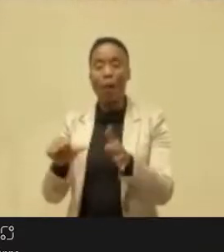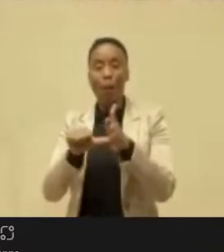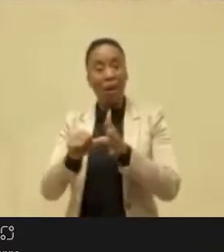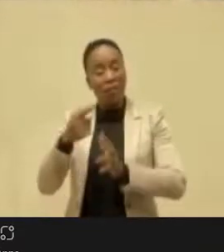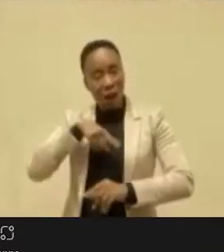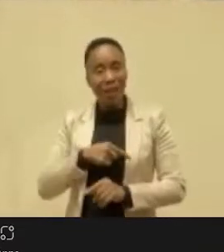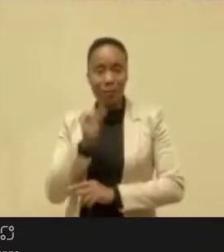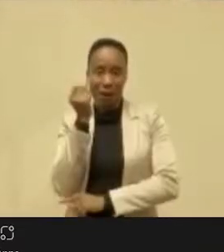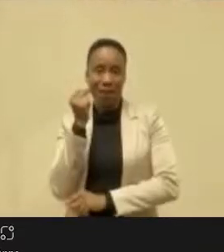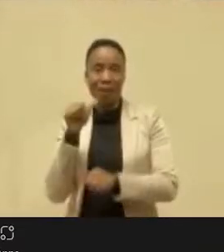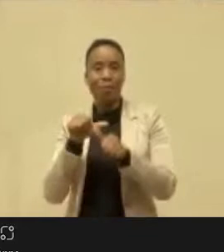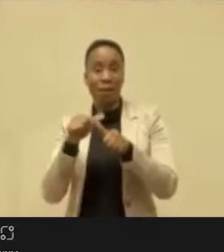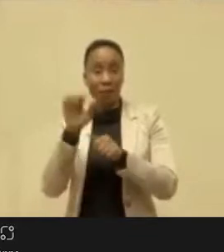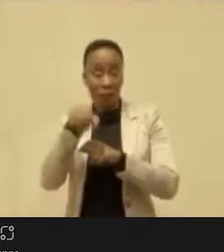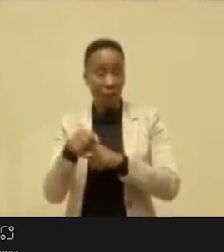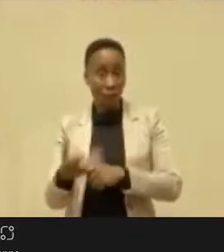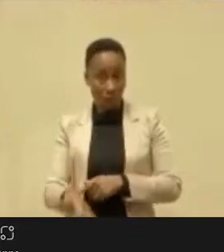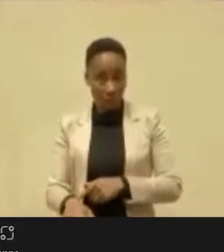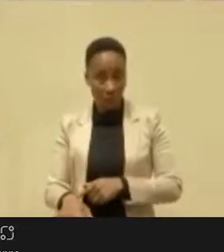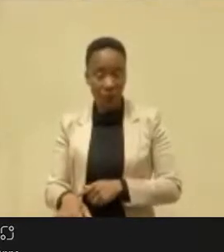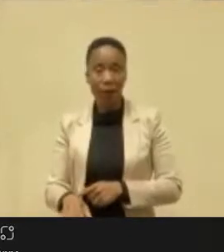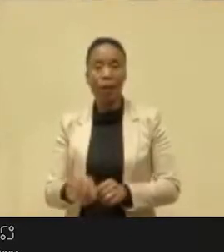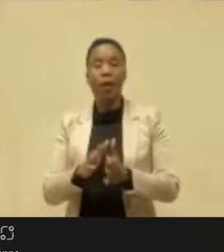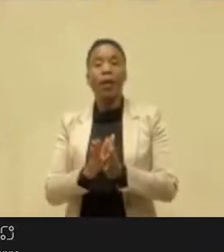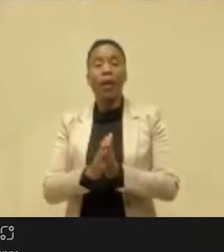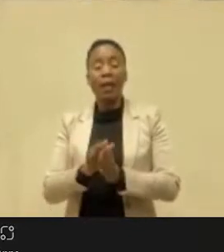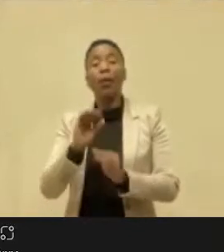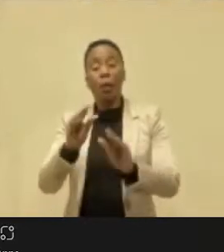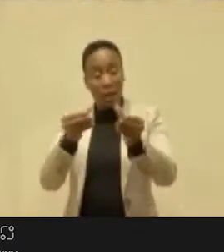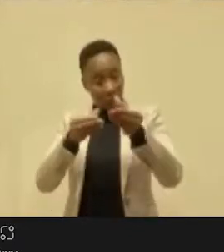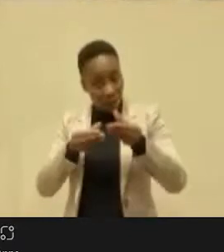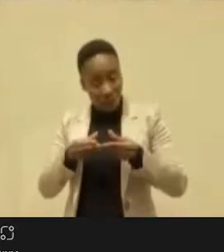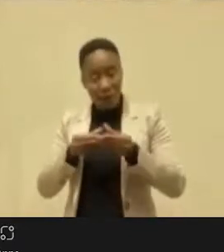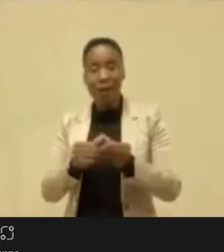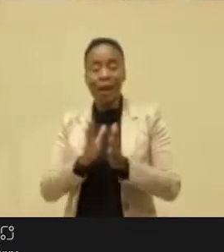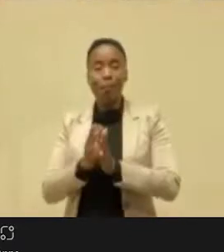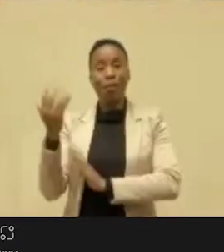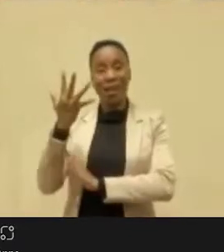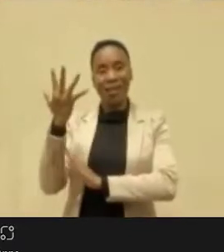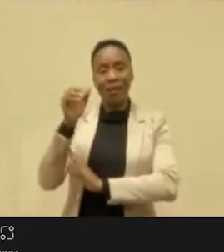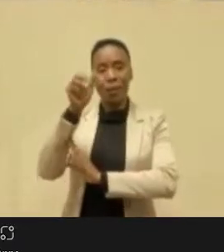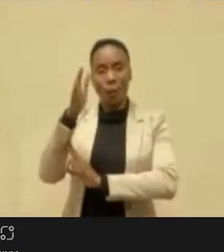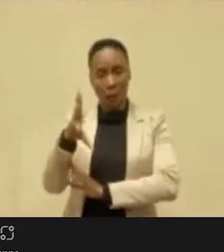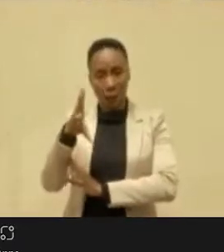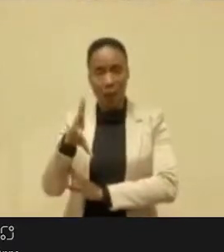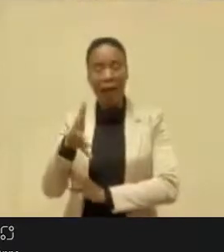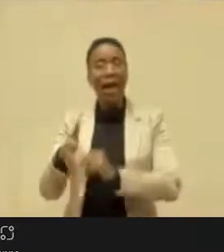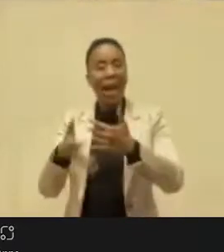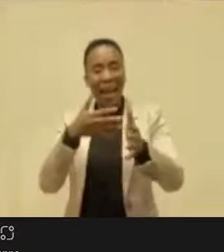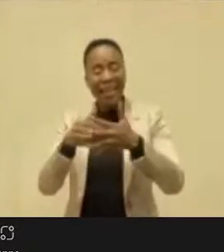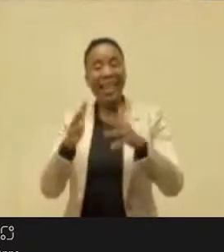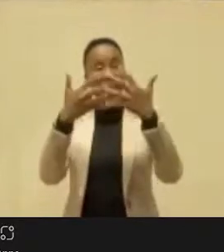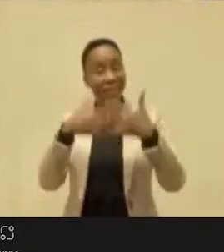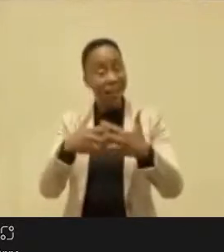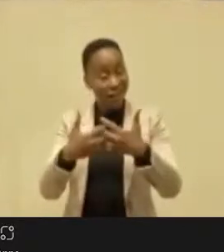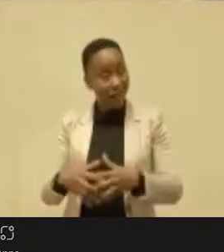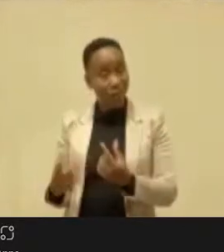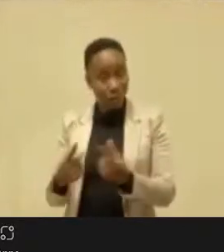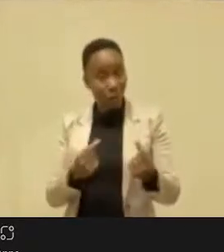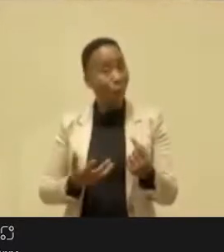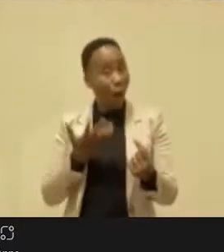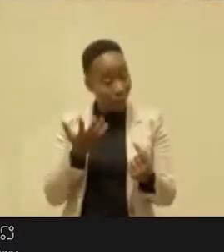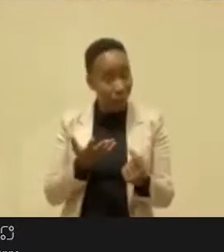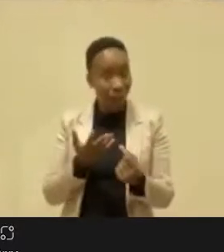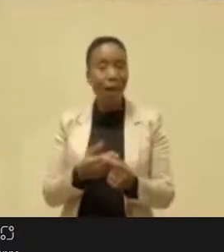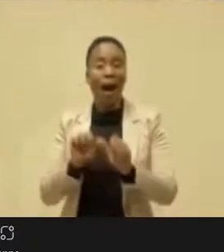understand better at the end of all the presentations if there is any in interaction that you want to do we will allow